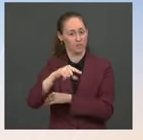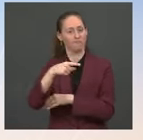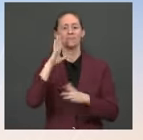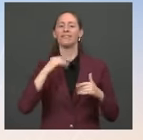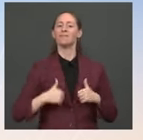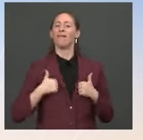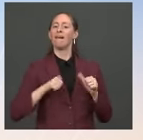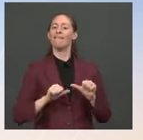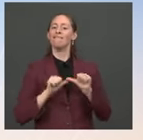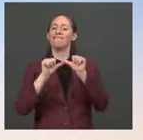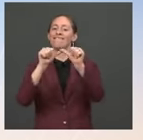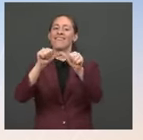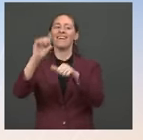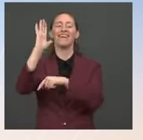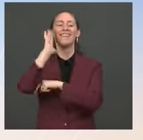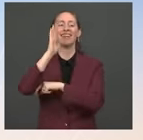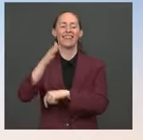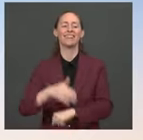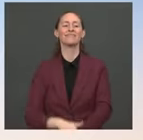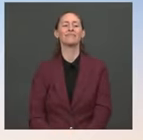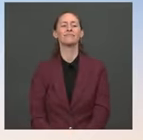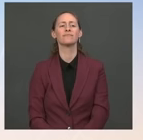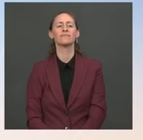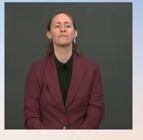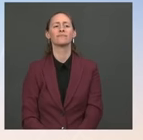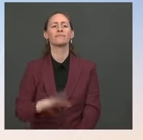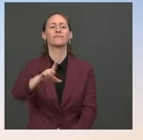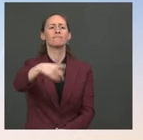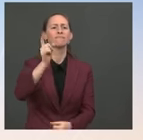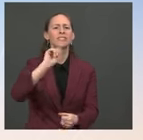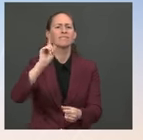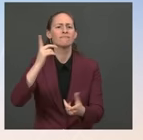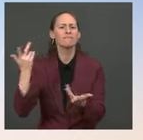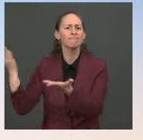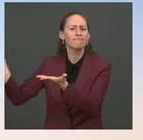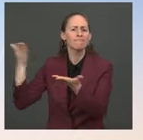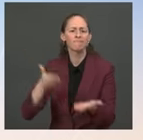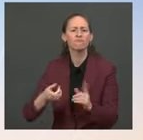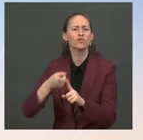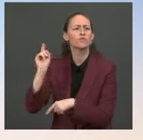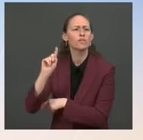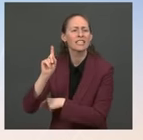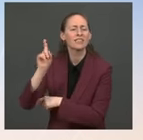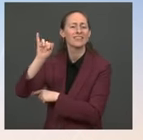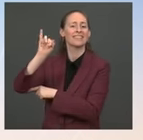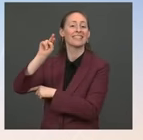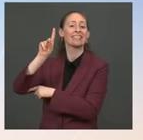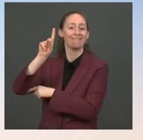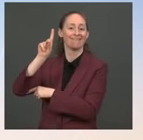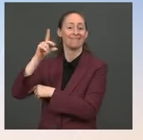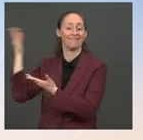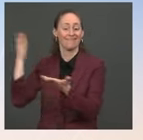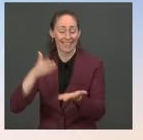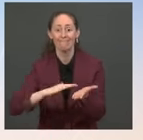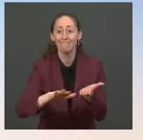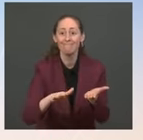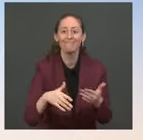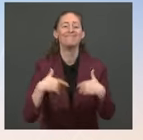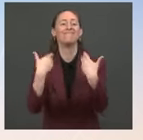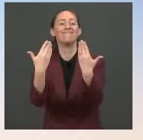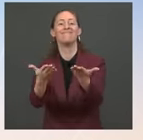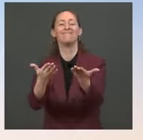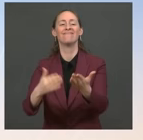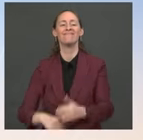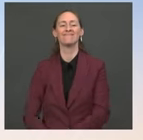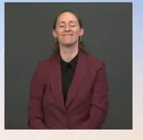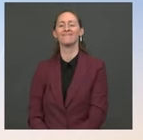Indiana. With that, Zeke. Thanks, Jen, and welcome back. Thank you. On the health and COVID subject, could you speak a